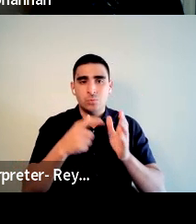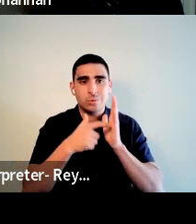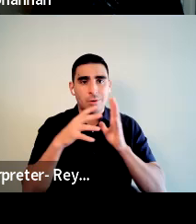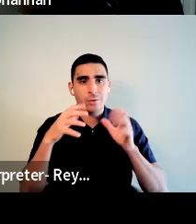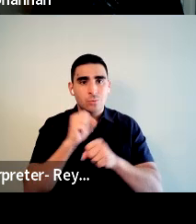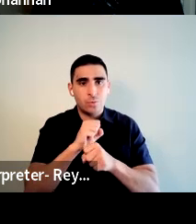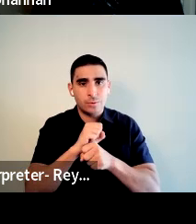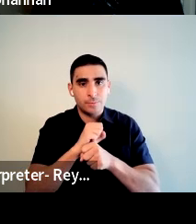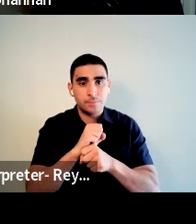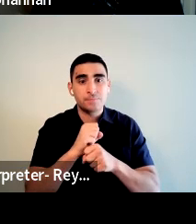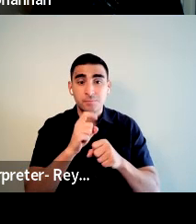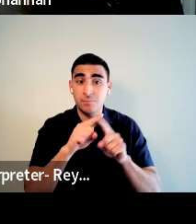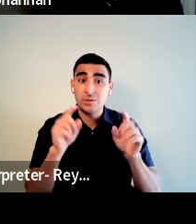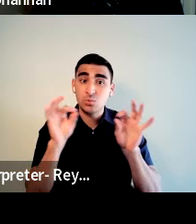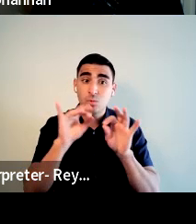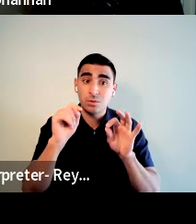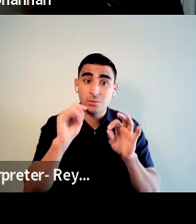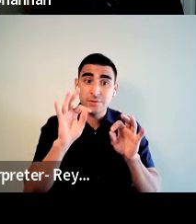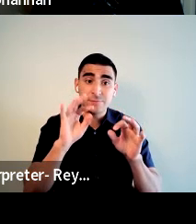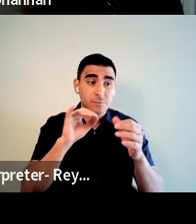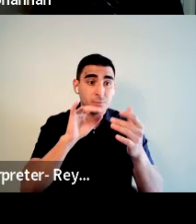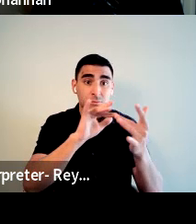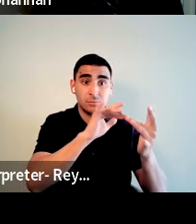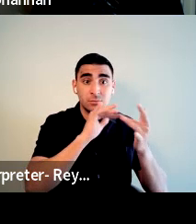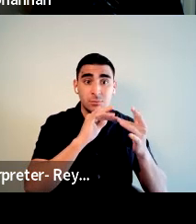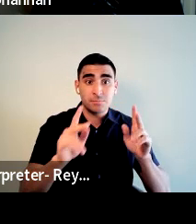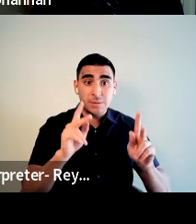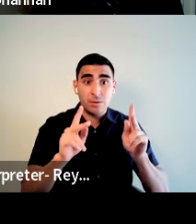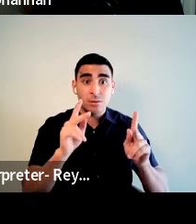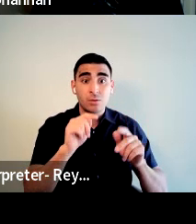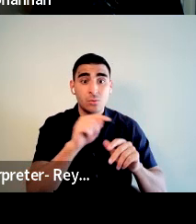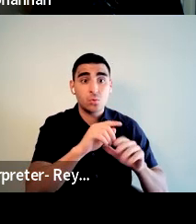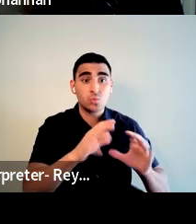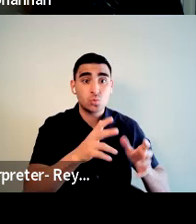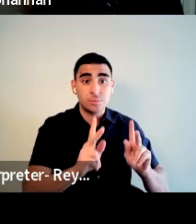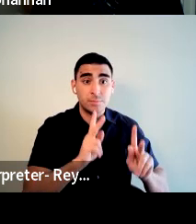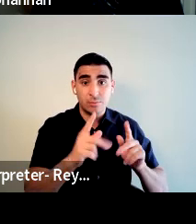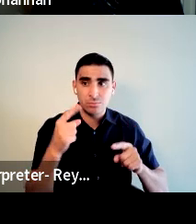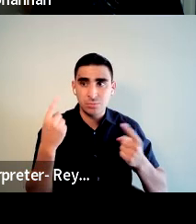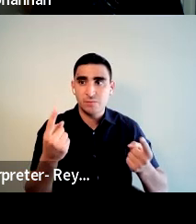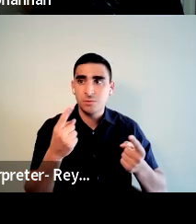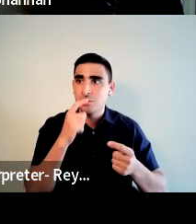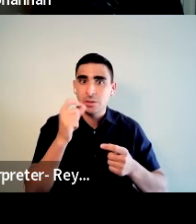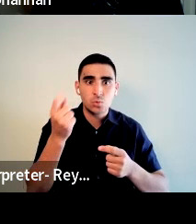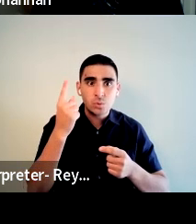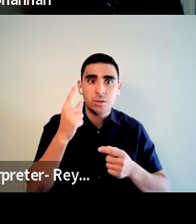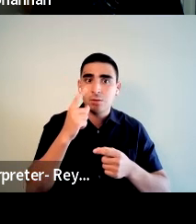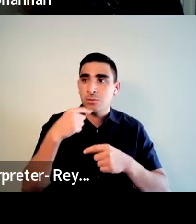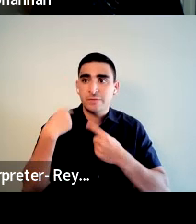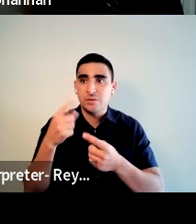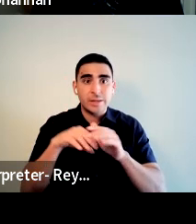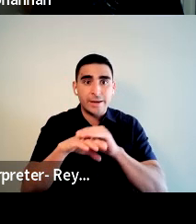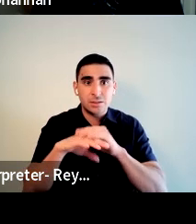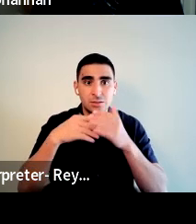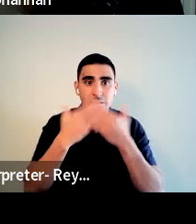people that you're trying to help with it, where if the really priority populations aren't getting the message or don't have access or can't get there because